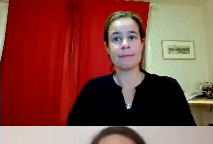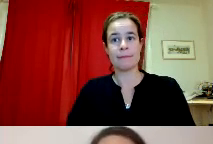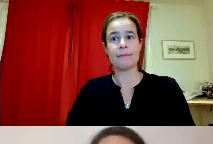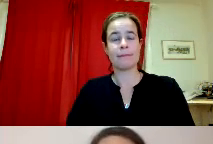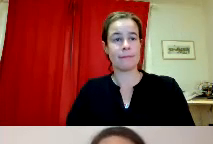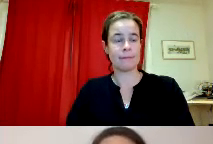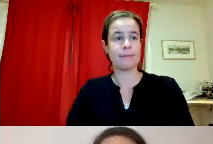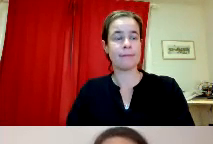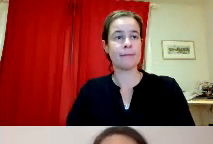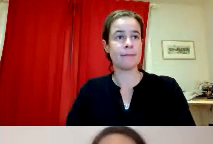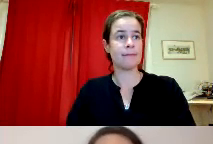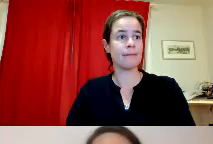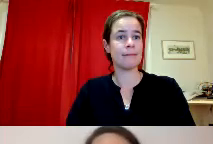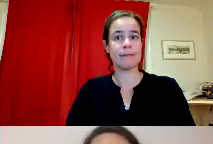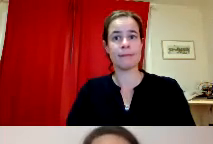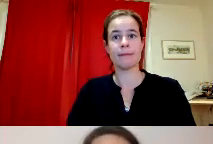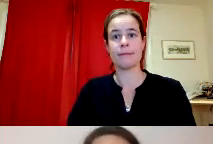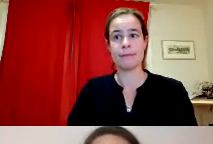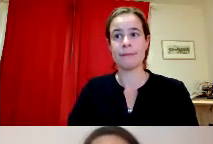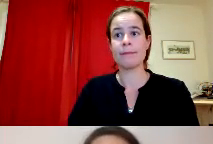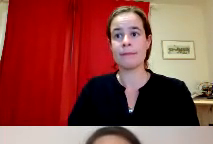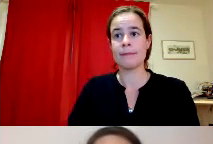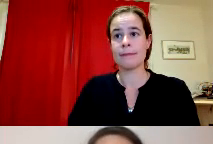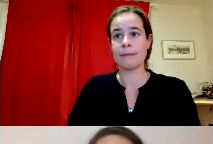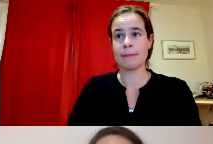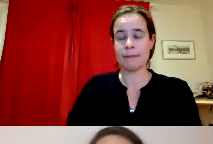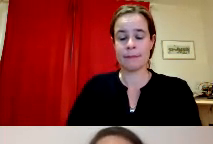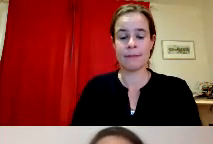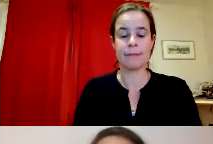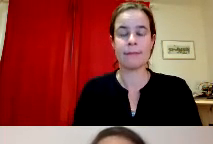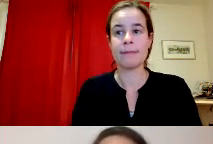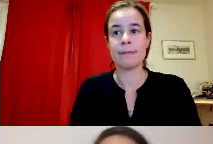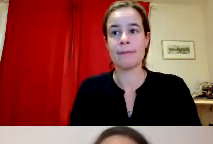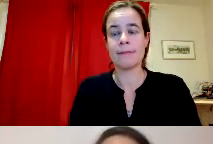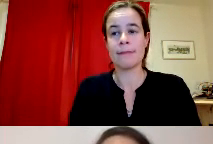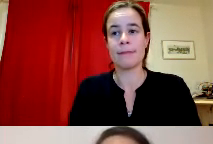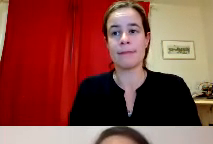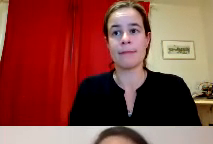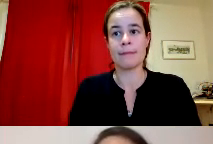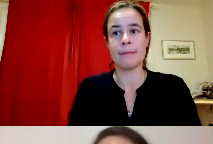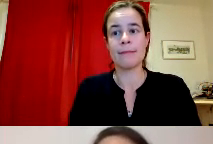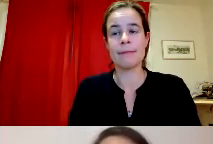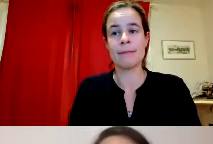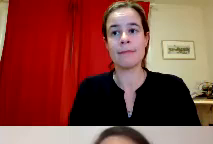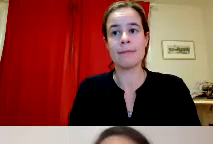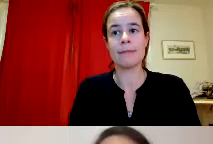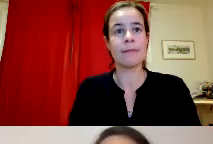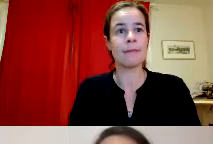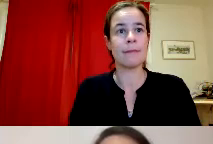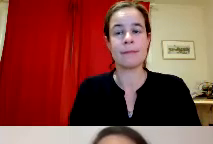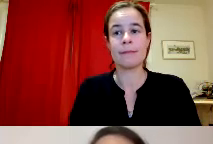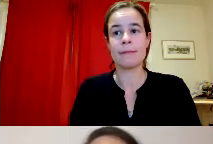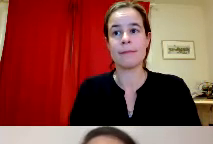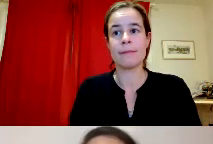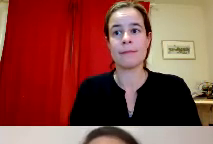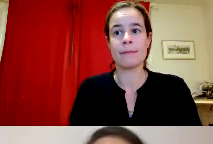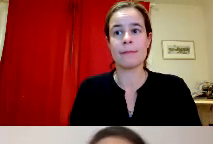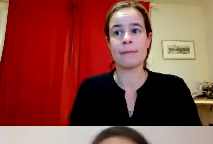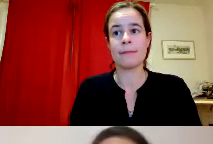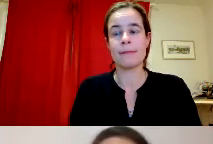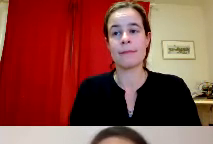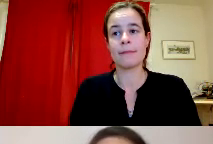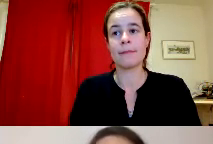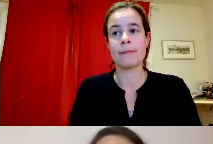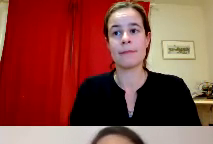is a lot easier to track intake so that you can kind of keep an eye on your baby's growth and what they're eating. Among